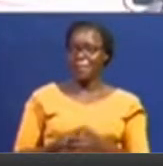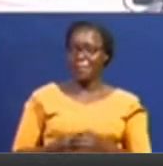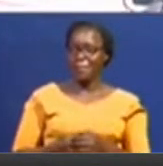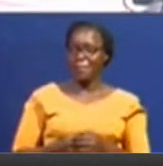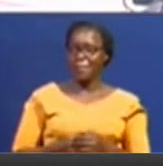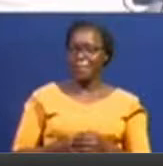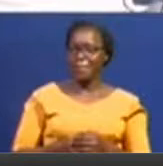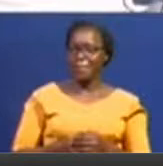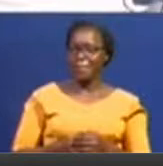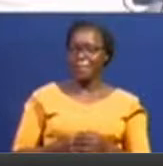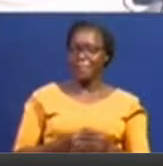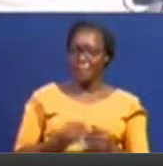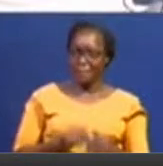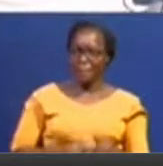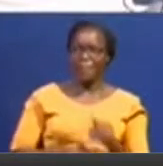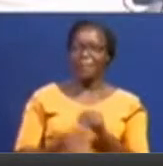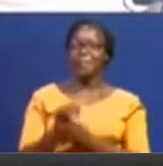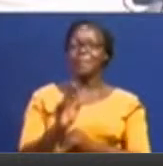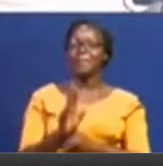I want to follow up.